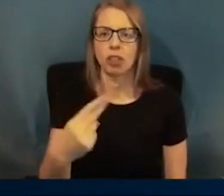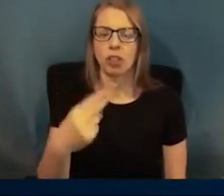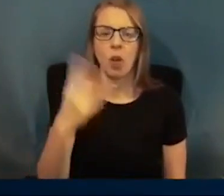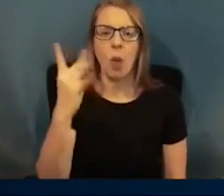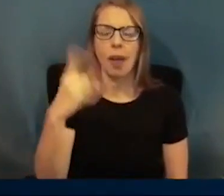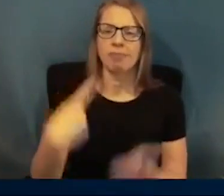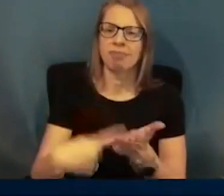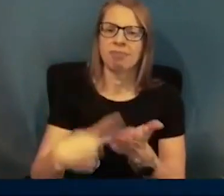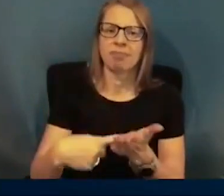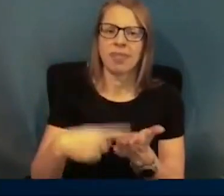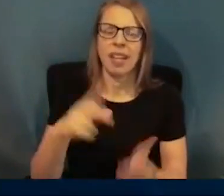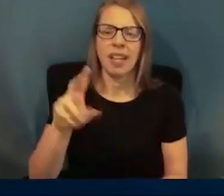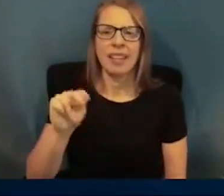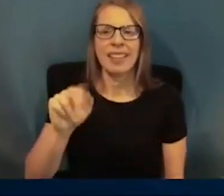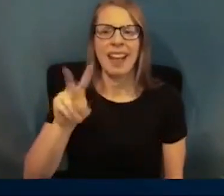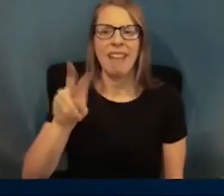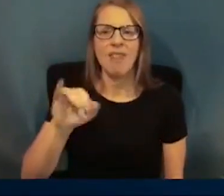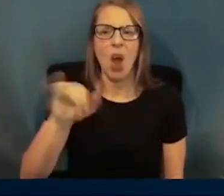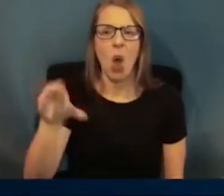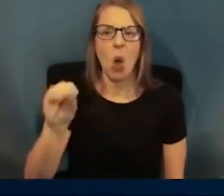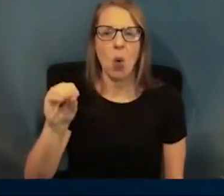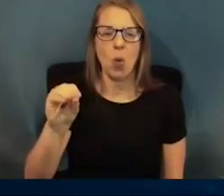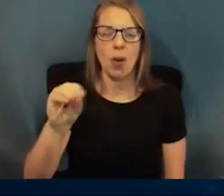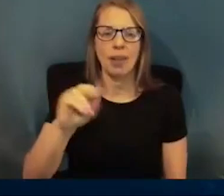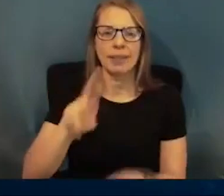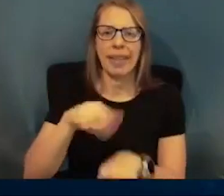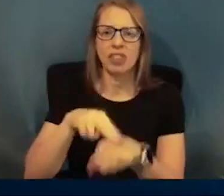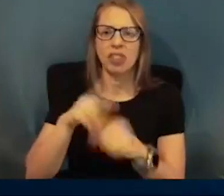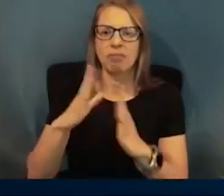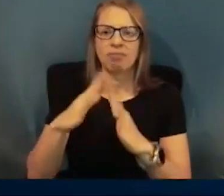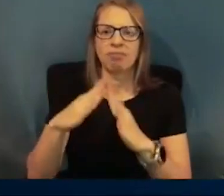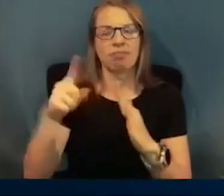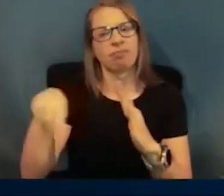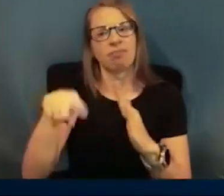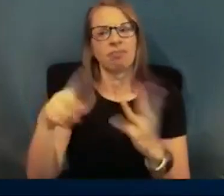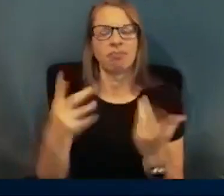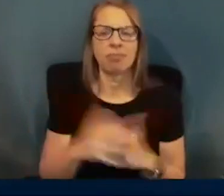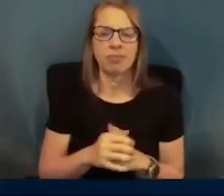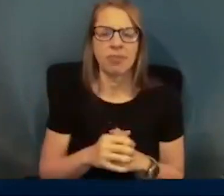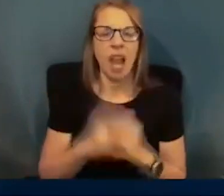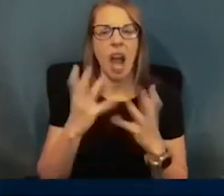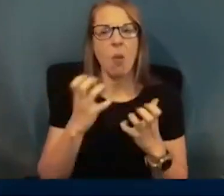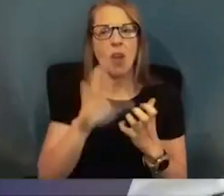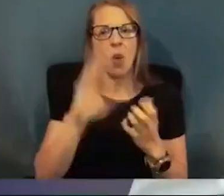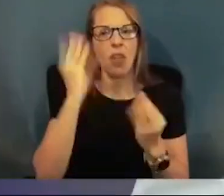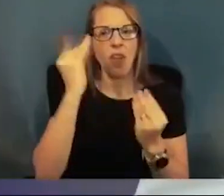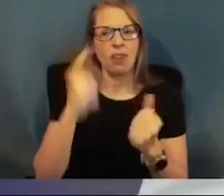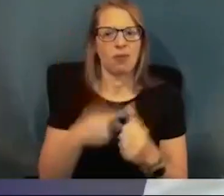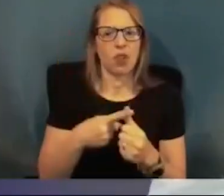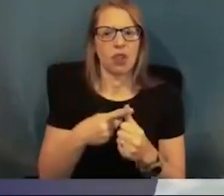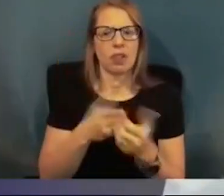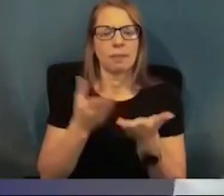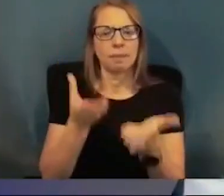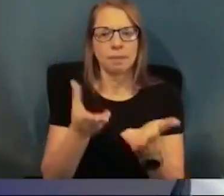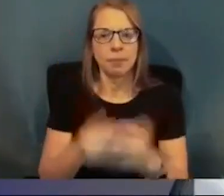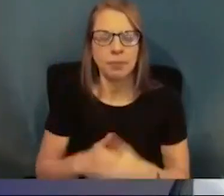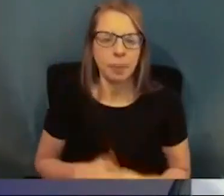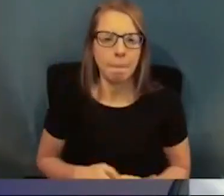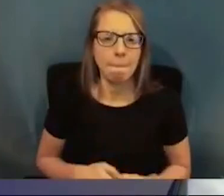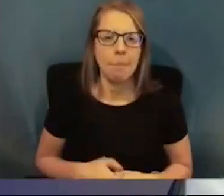for me, but what is best for the tribe or what is best for my community. And I'd just kind of like your thoughts on that first. Well,